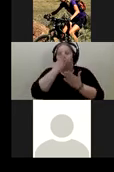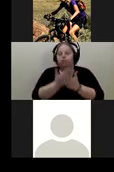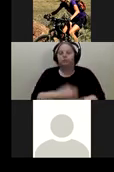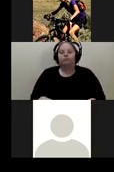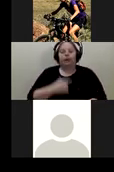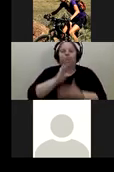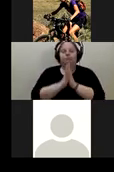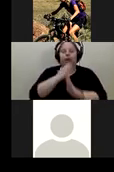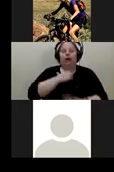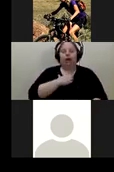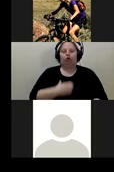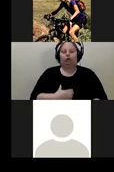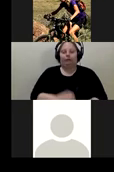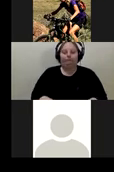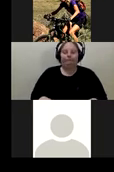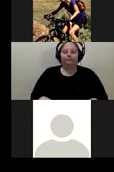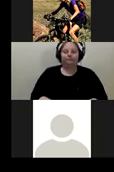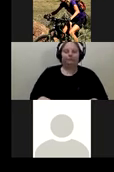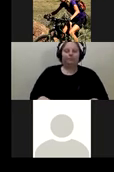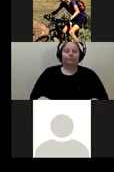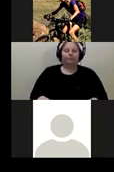hungry. I don't know about you. But that,